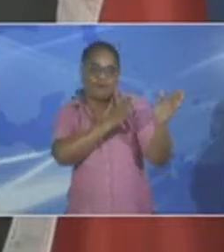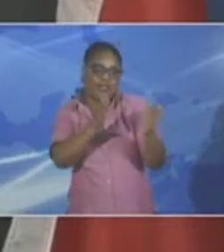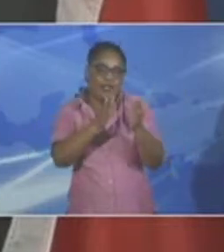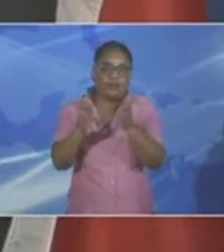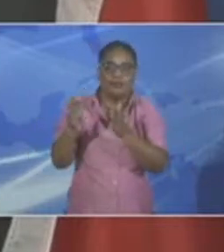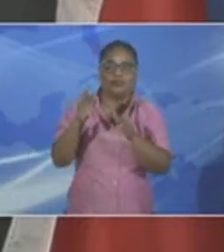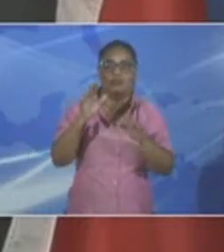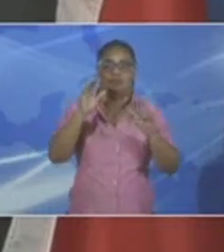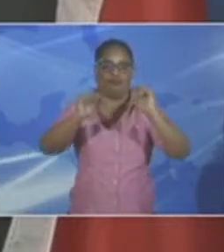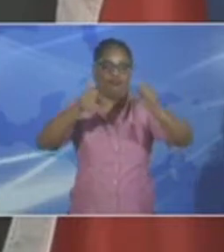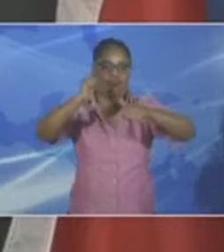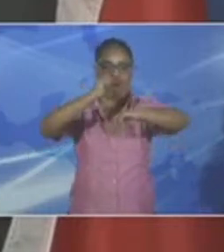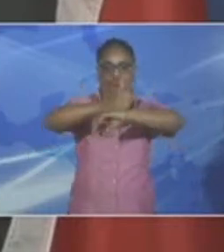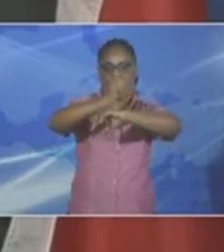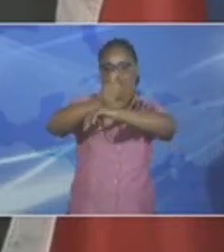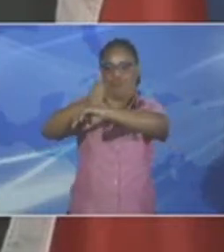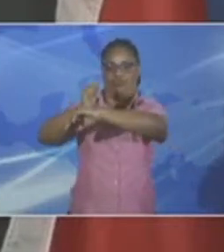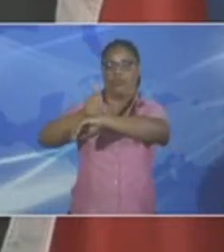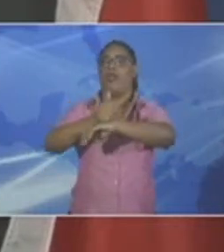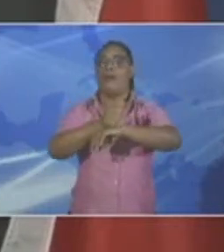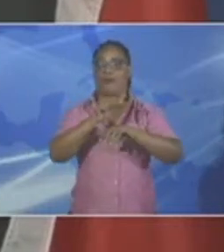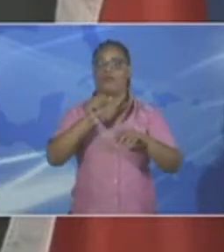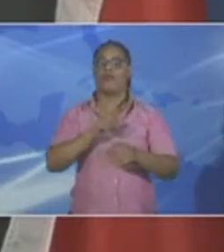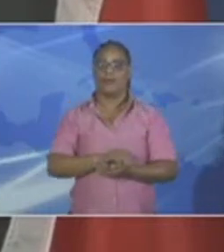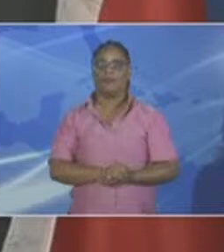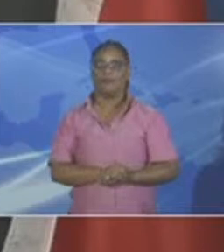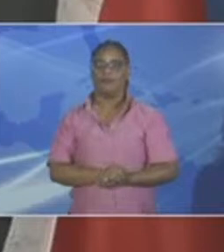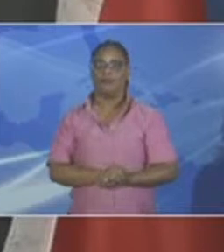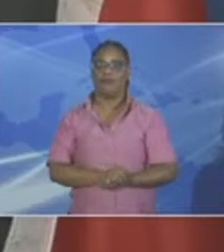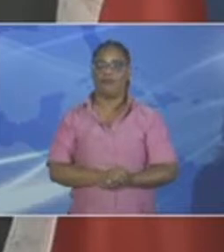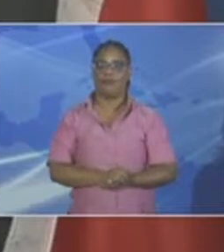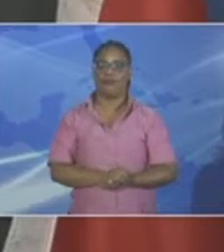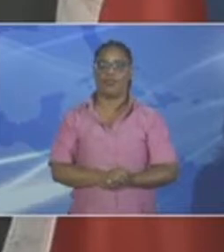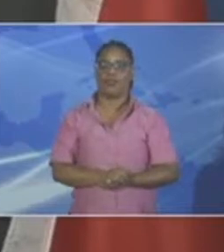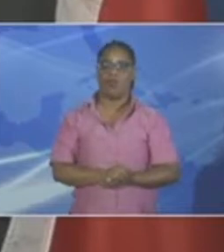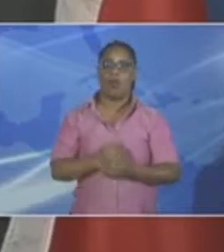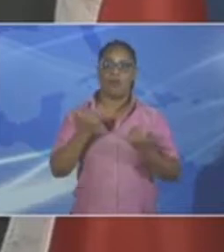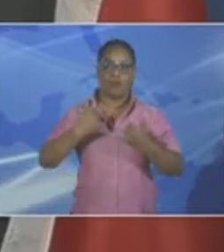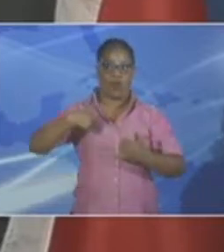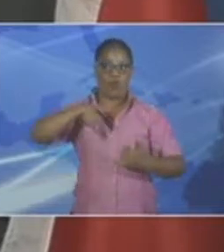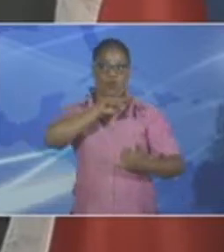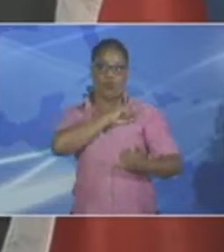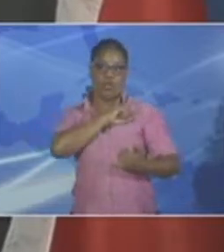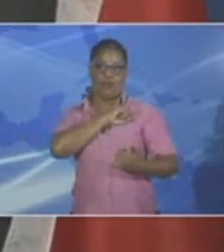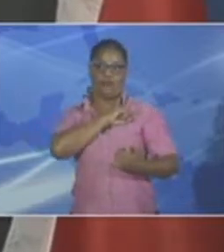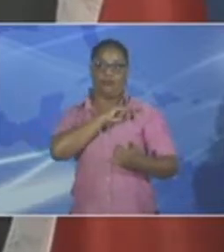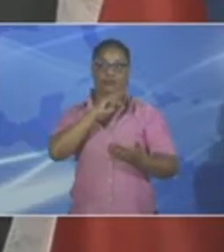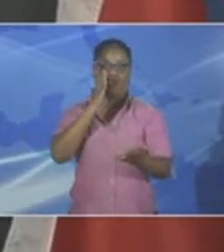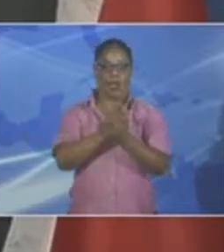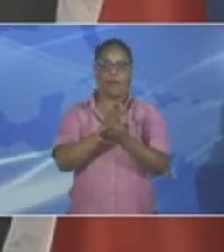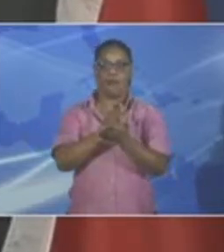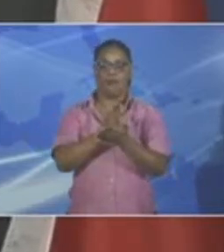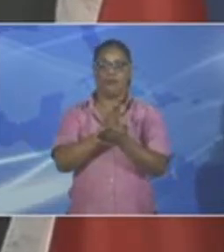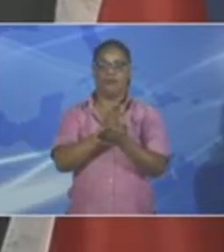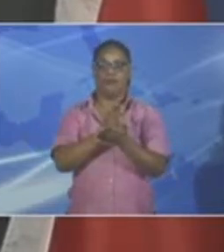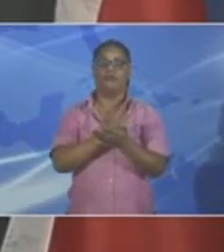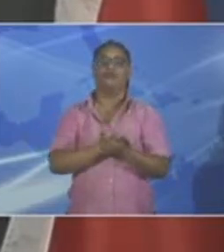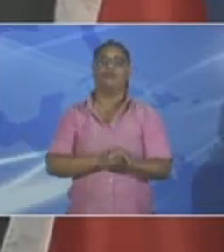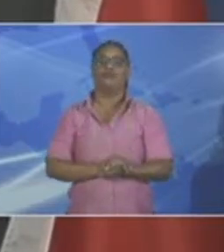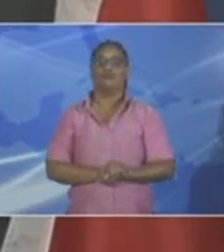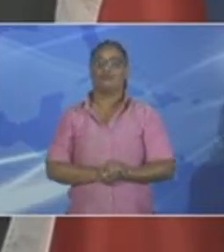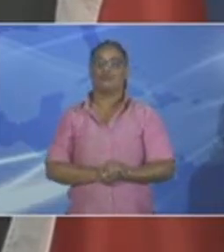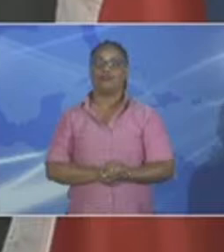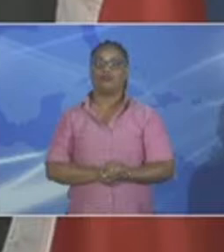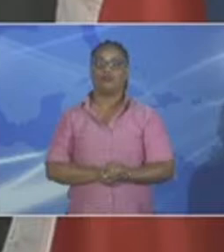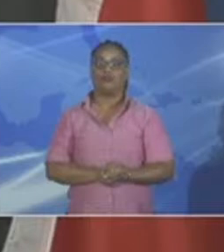in place, we will, as of today, remove much of what we had in place